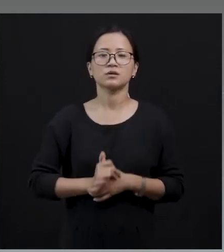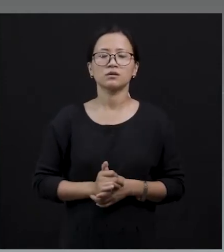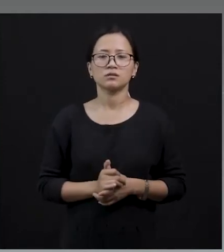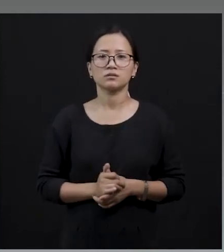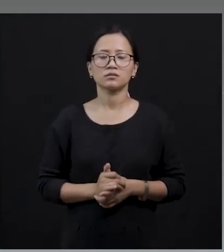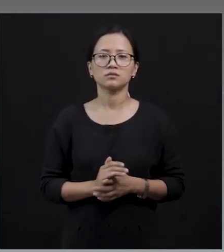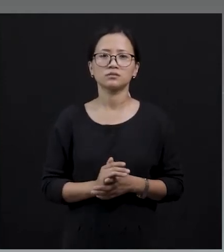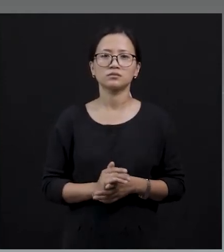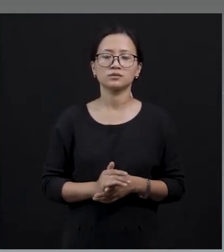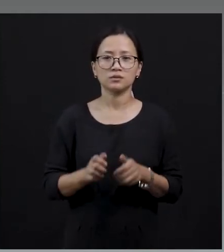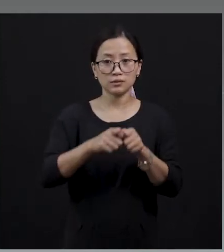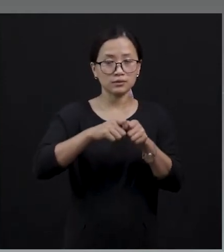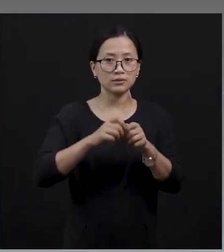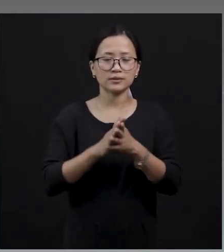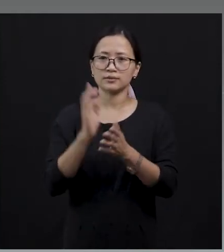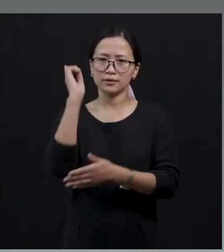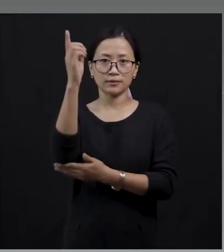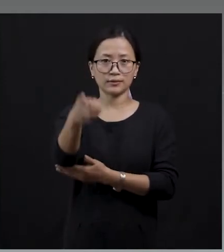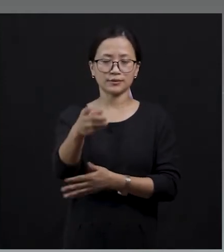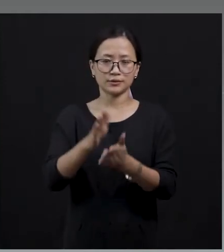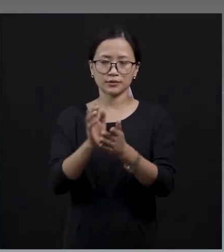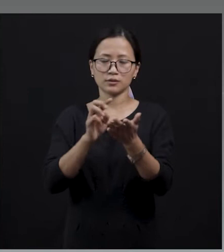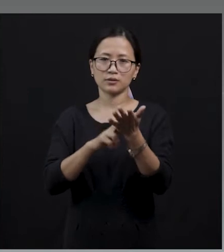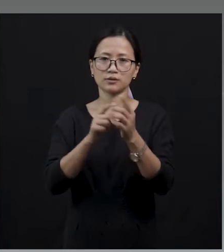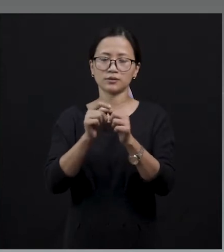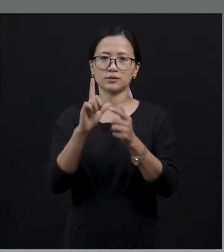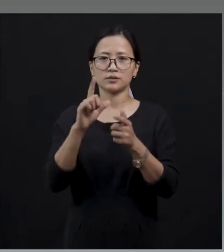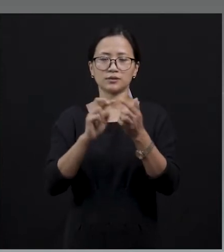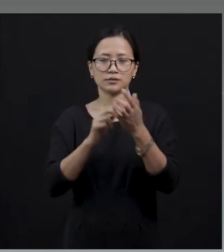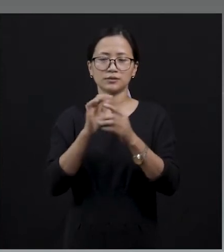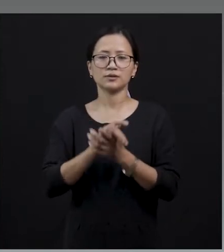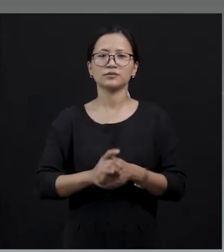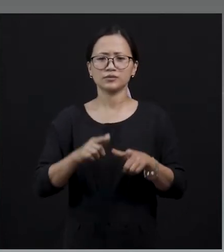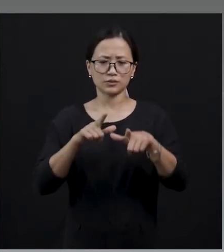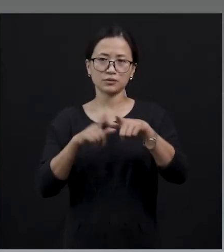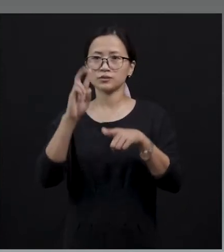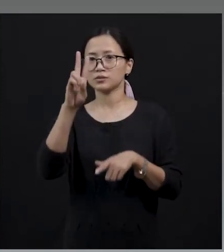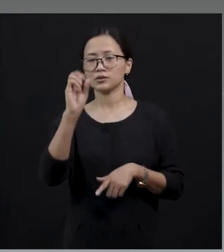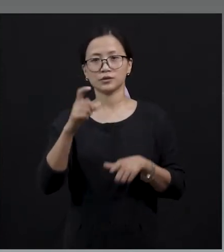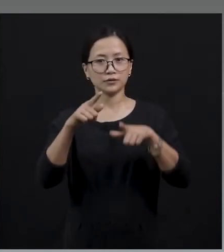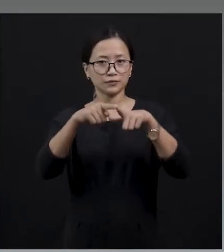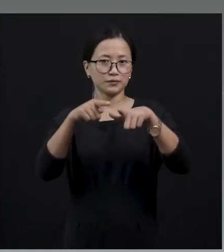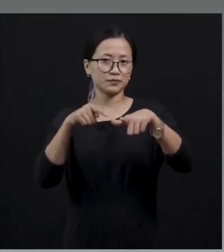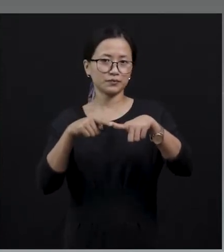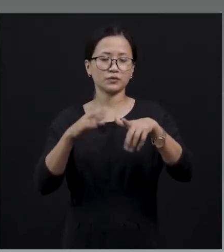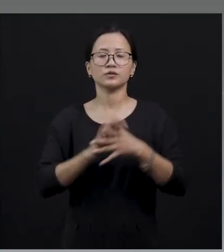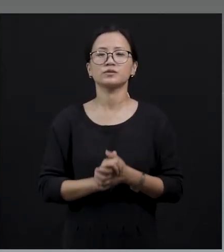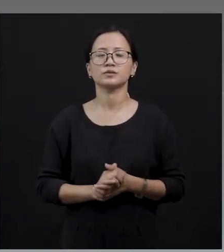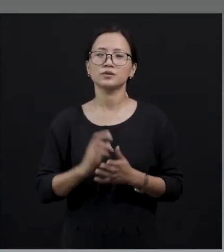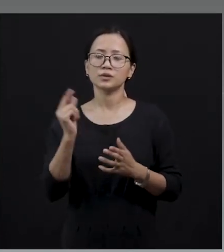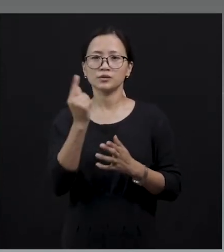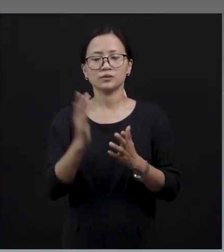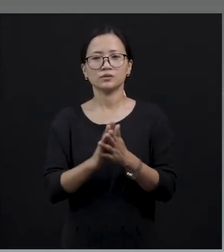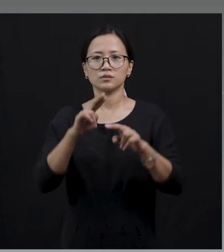of the classroom is 20 foot spans. So this is how you measure length using your foot spans.